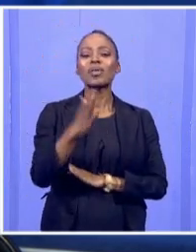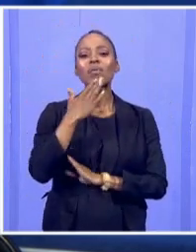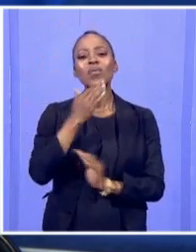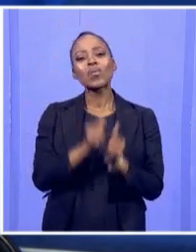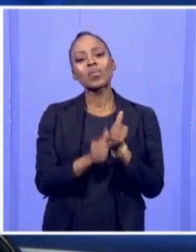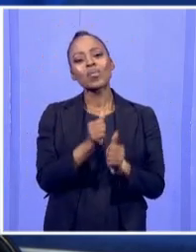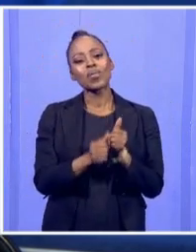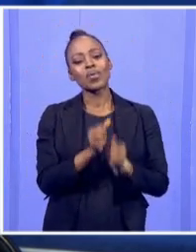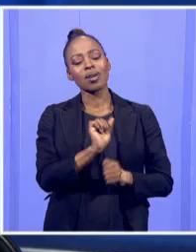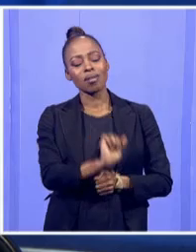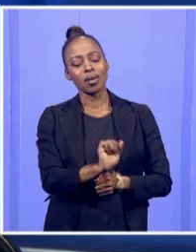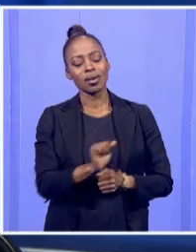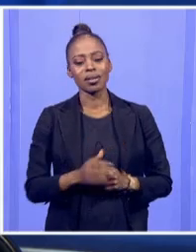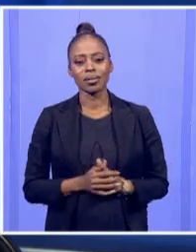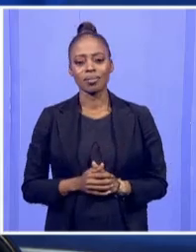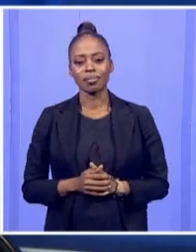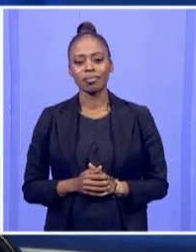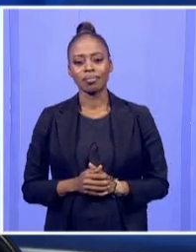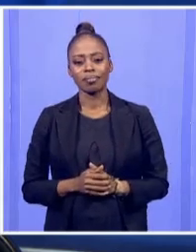brother, Prince